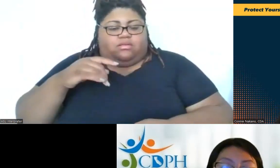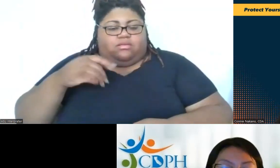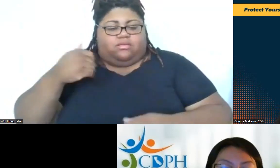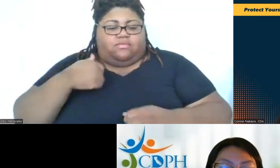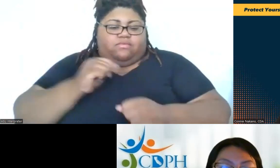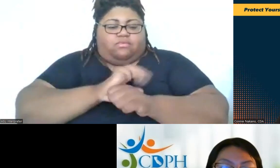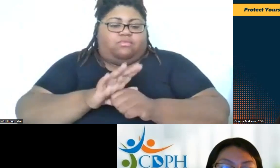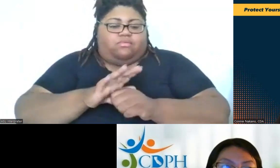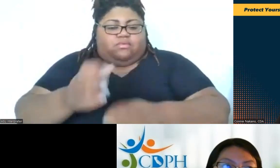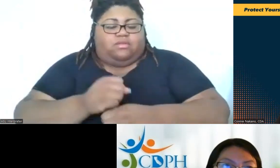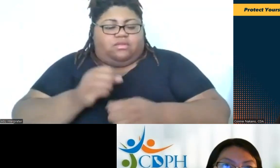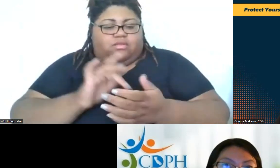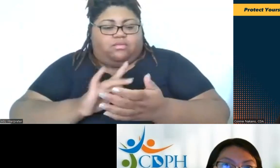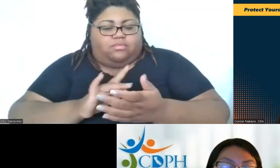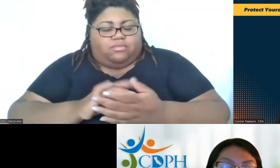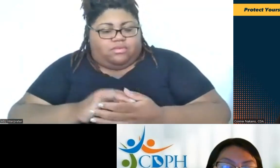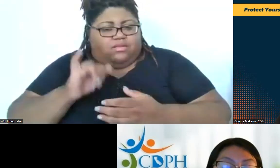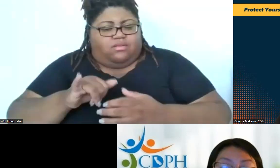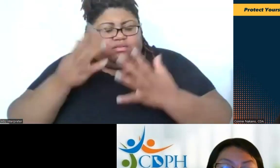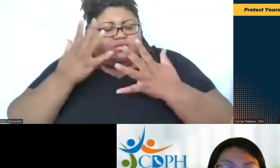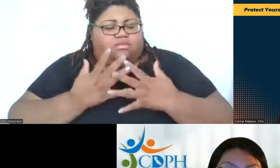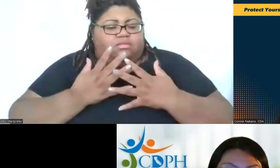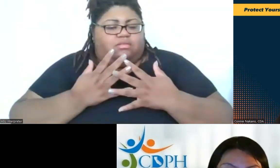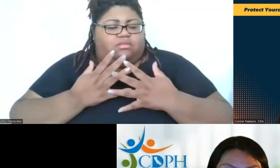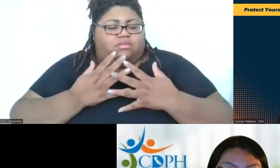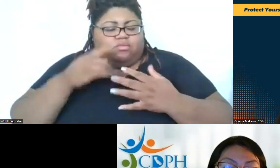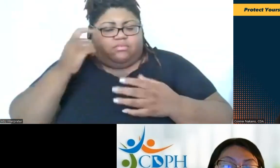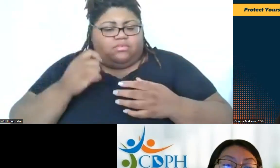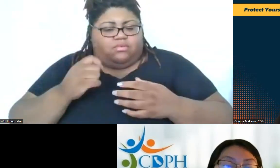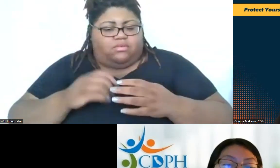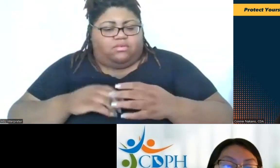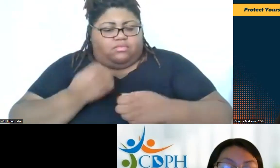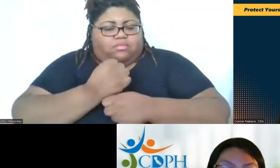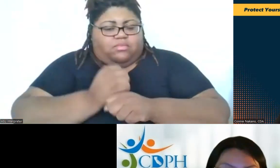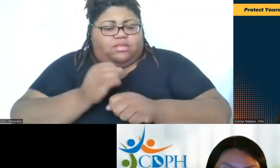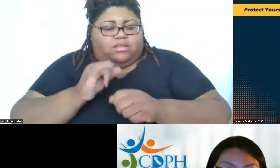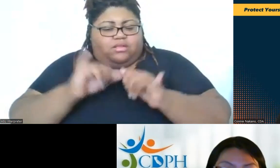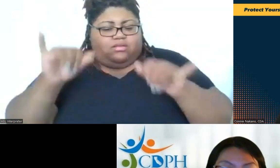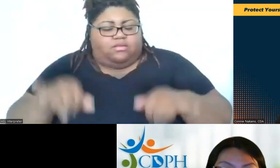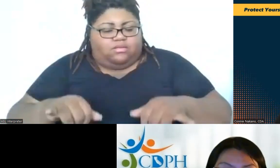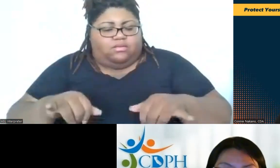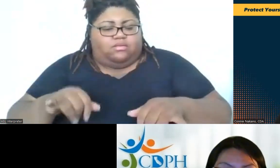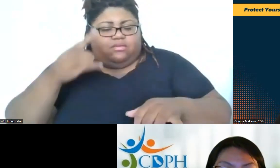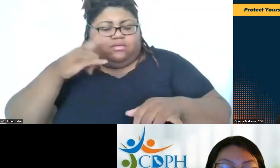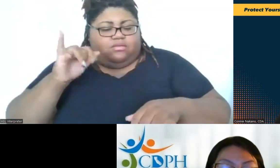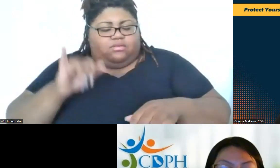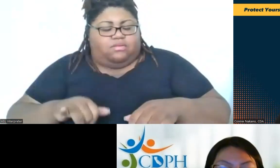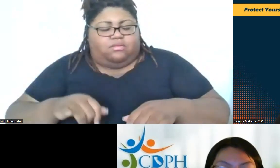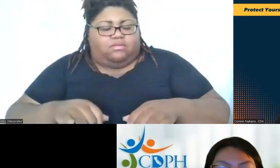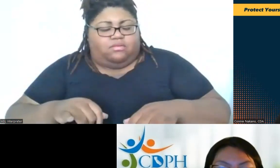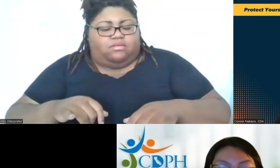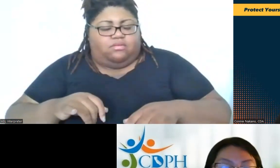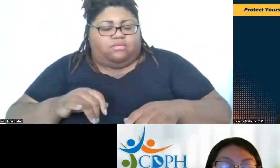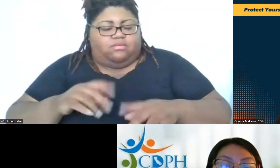such a travesty to be creating a system for that minority rather than creating access to those who are actually trying to get